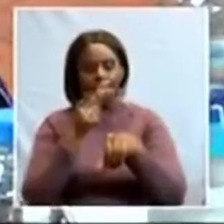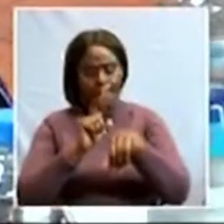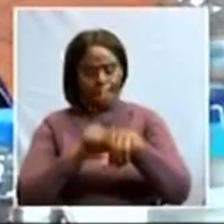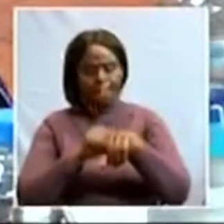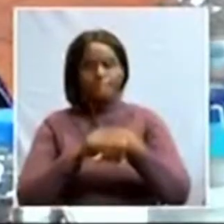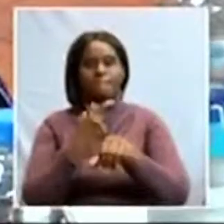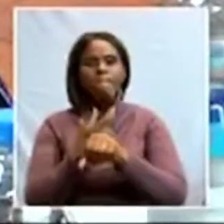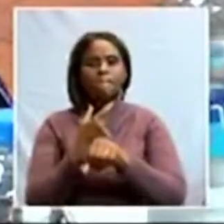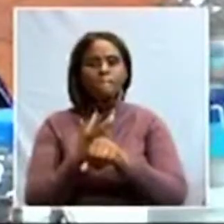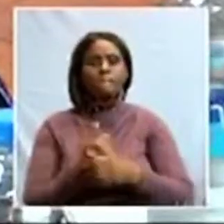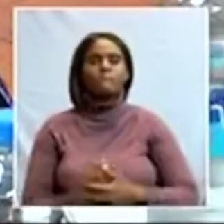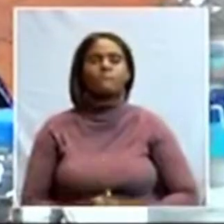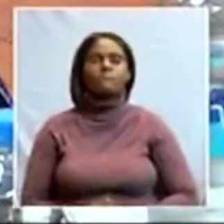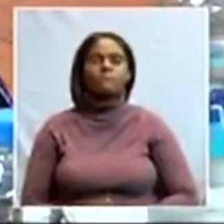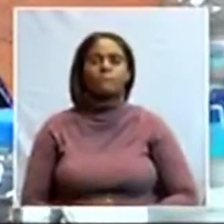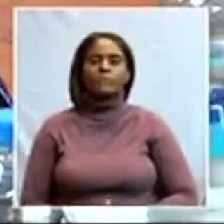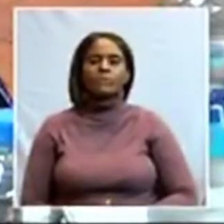period.